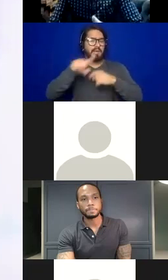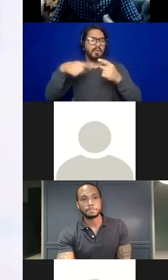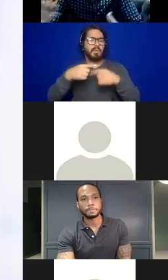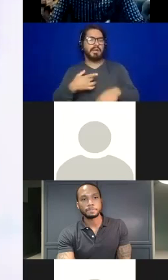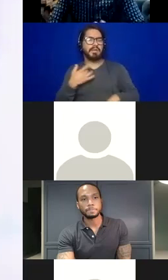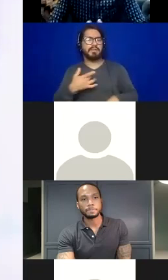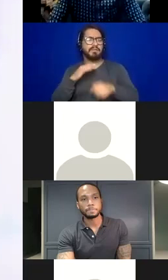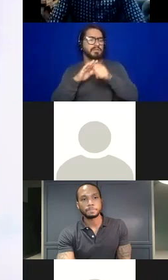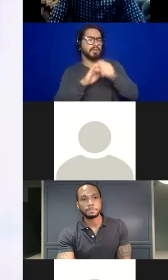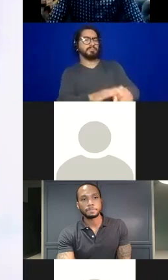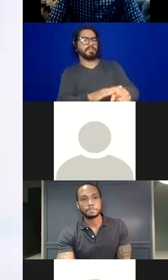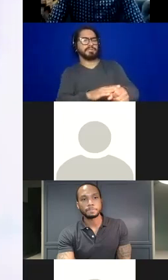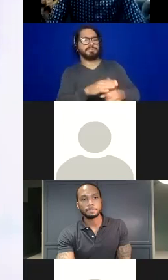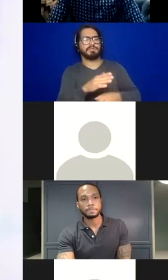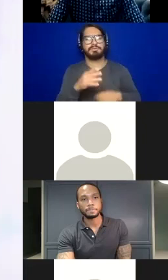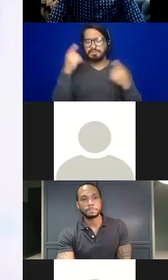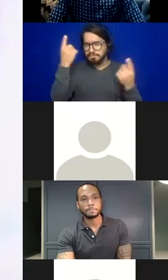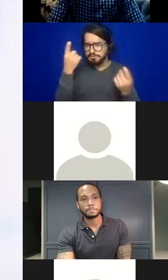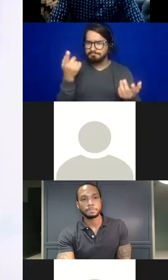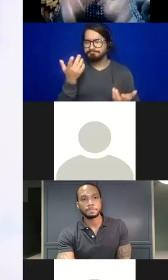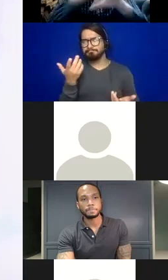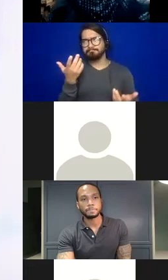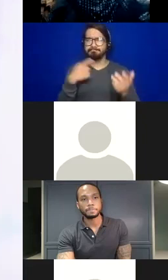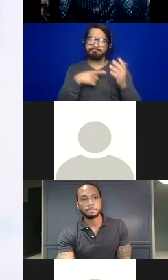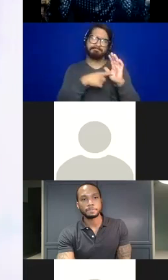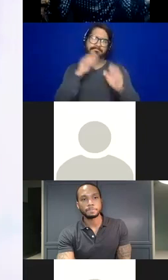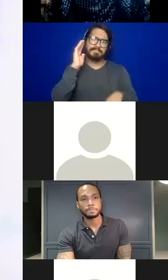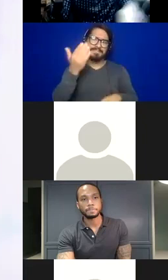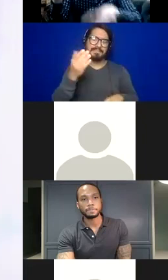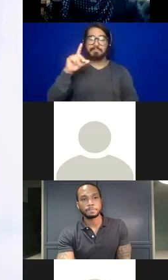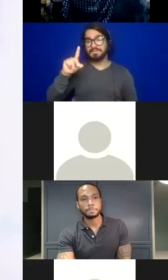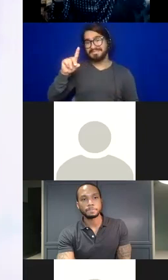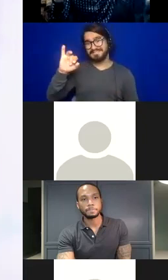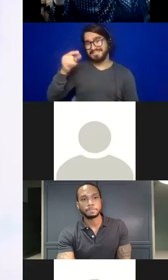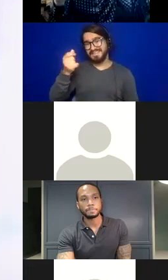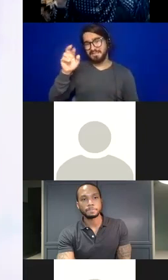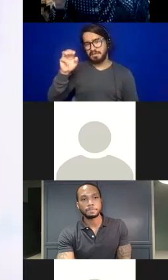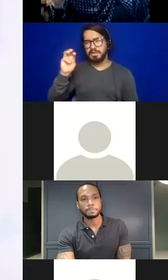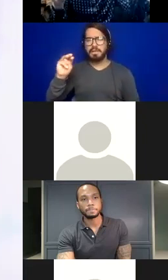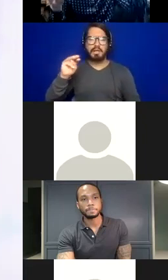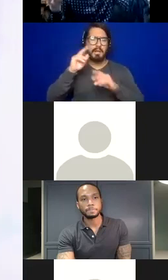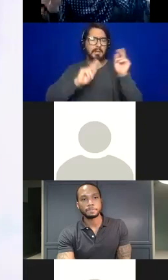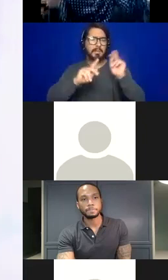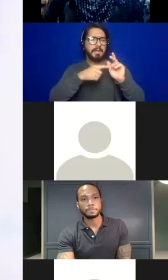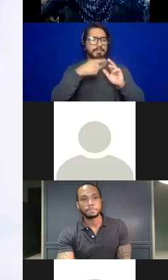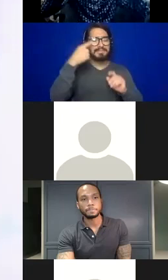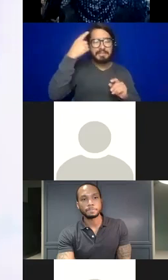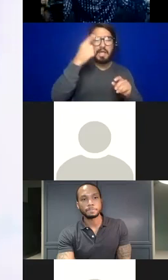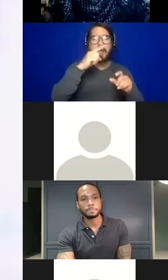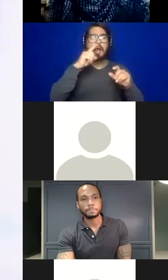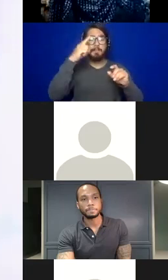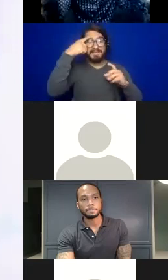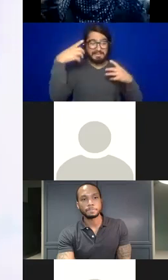of oppression. I think of this as similar to like that diagram of like, some people think all mental illness is from oppression and some